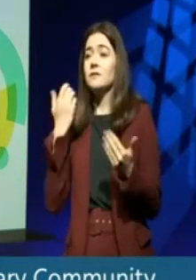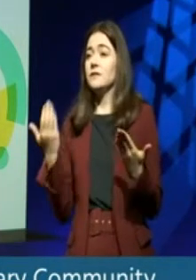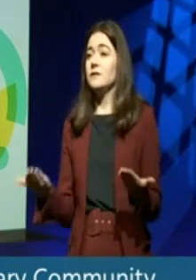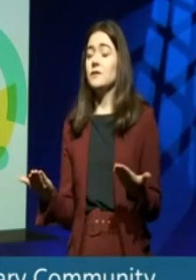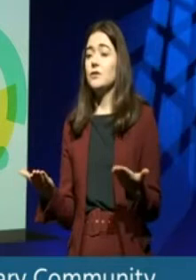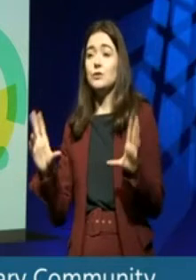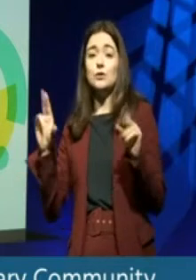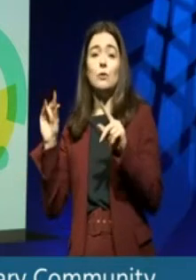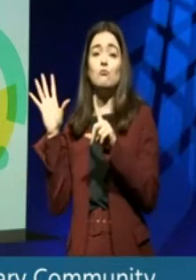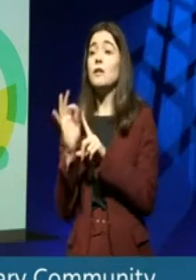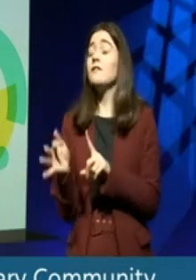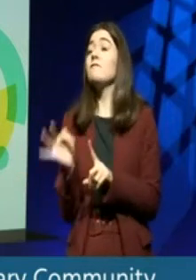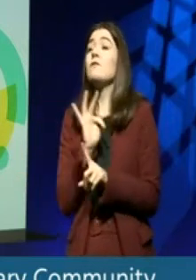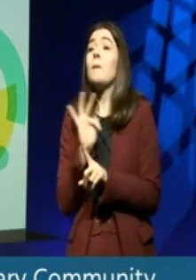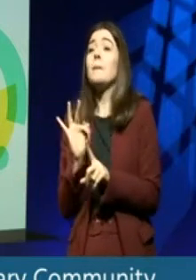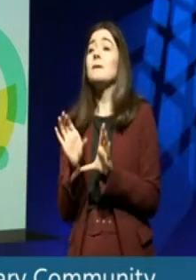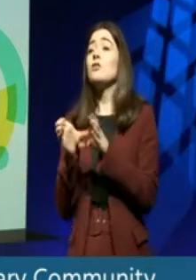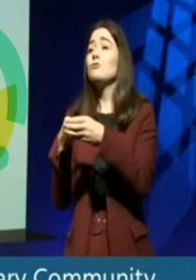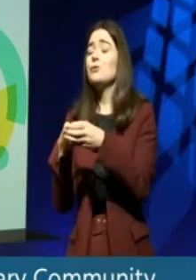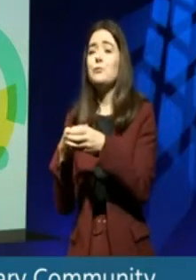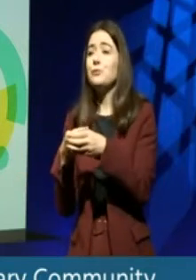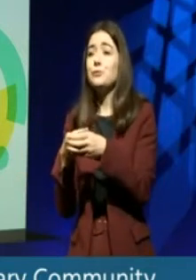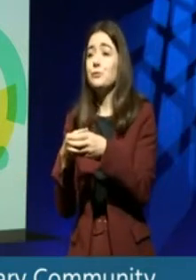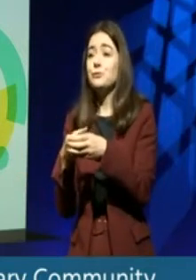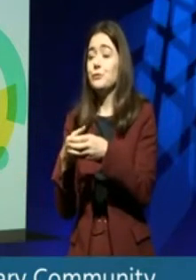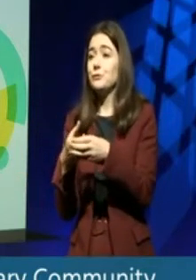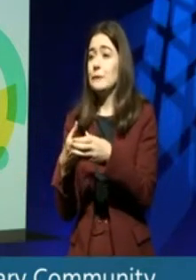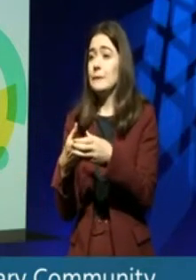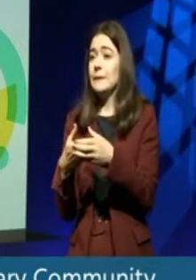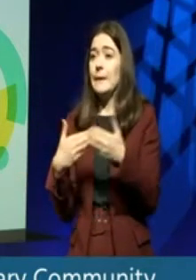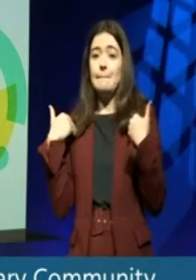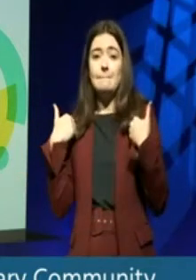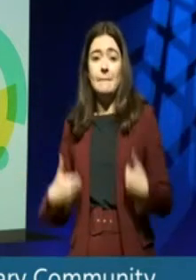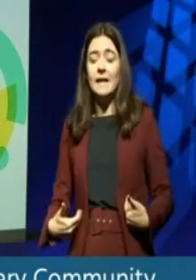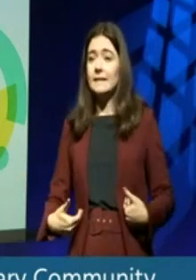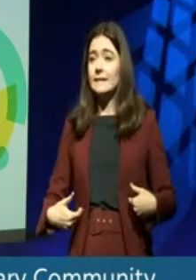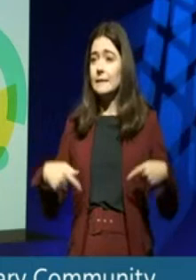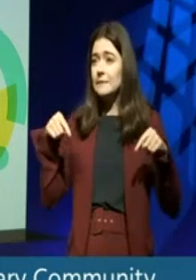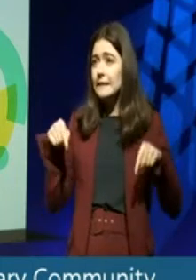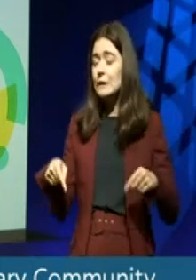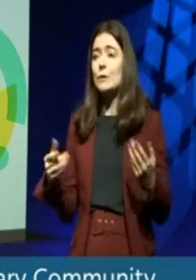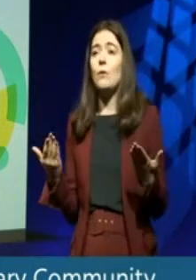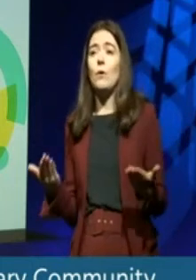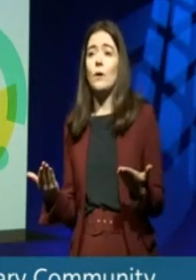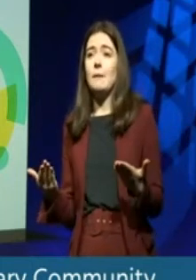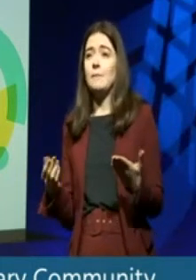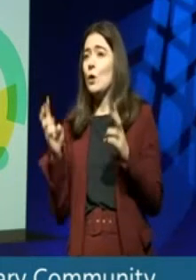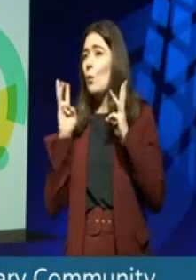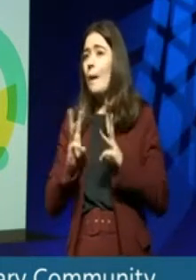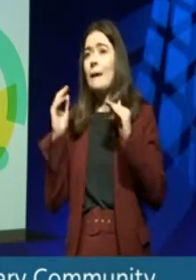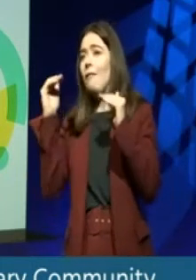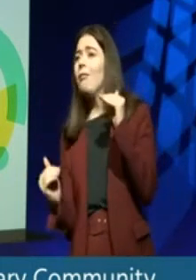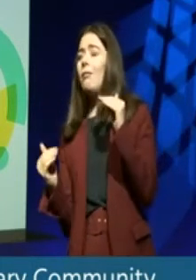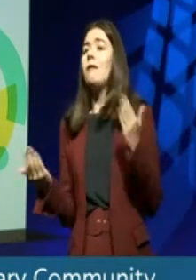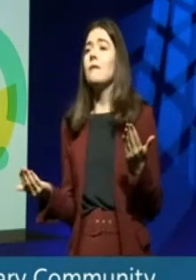a minority group, you know, men can be here and women are underneath, and so, and I've